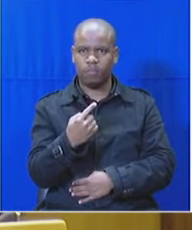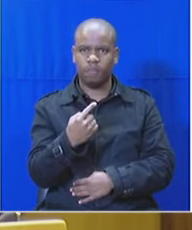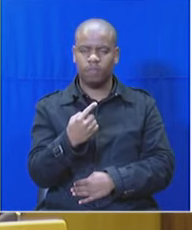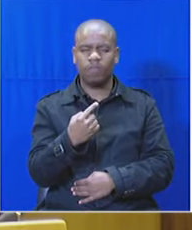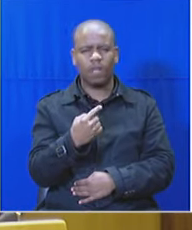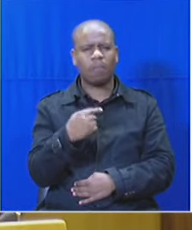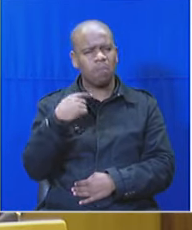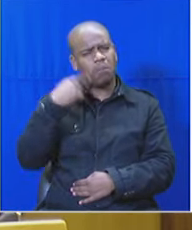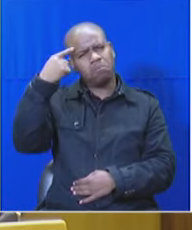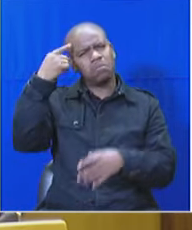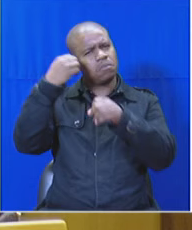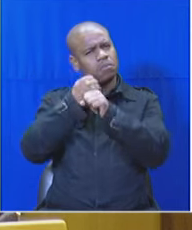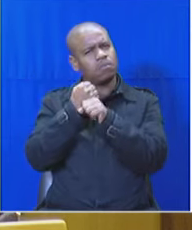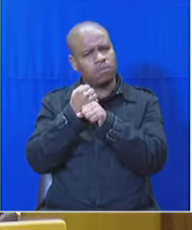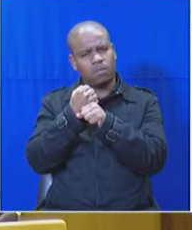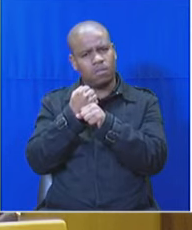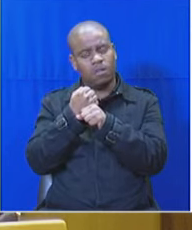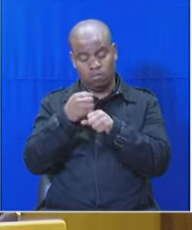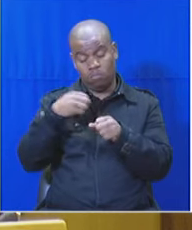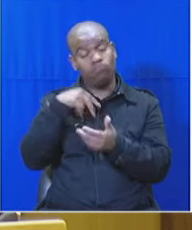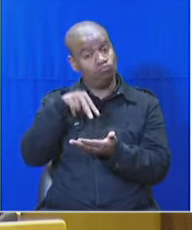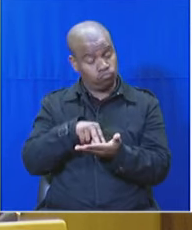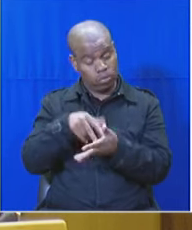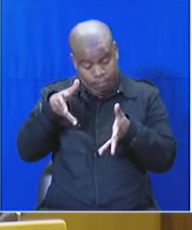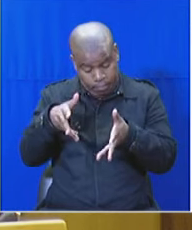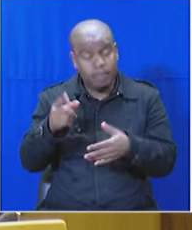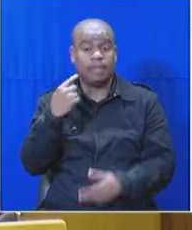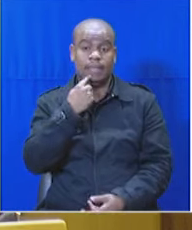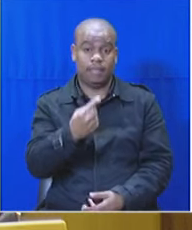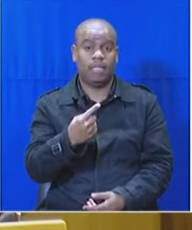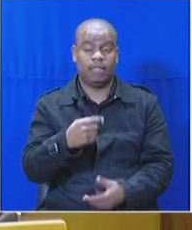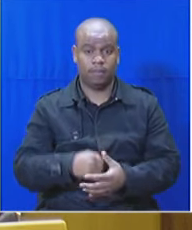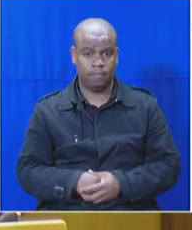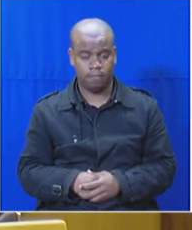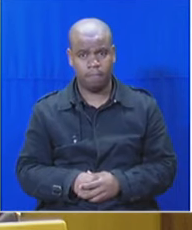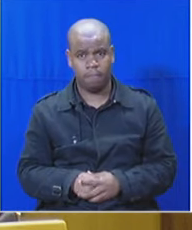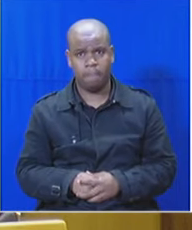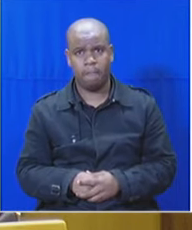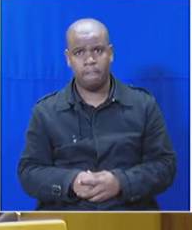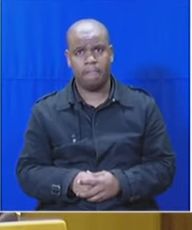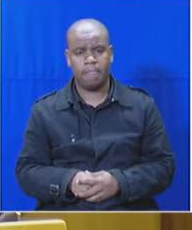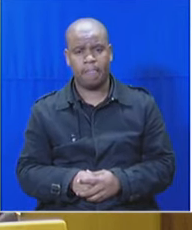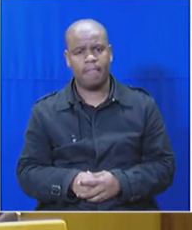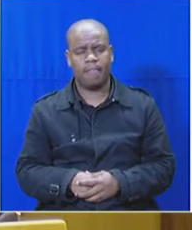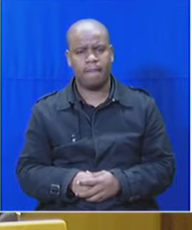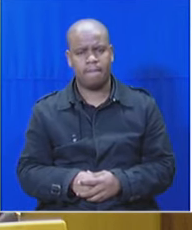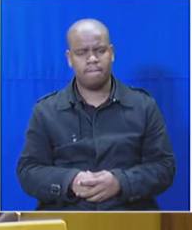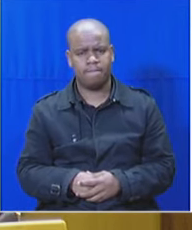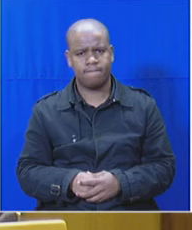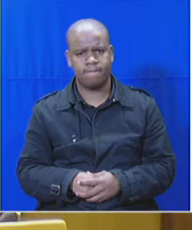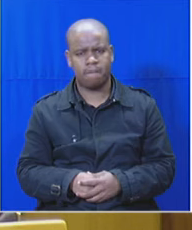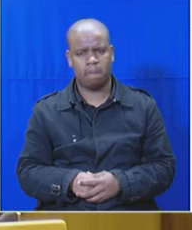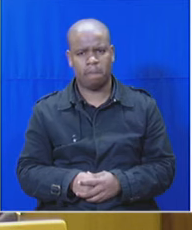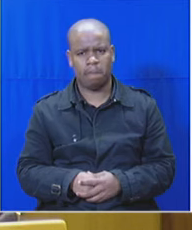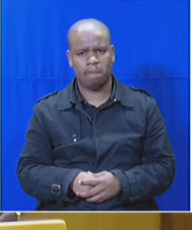my mind that he made from this podium, where he asked the question, what happens when